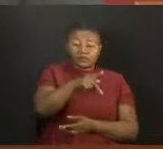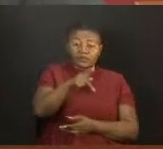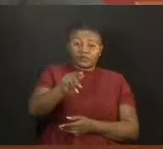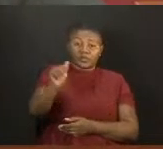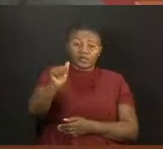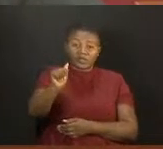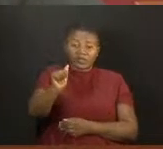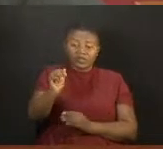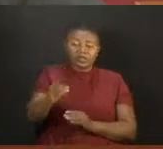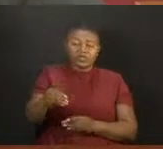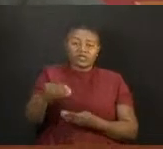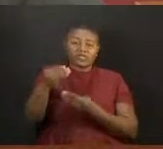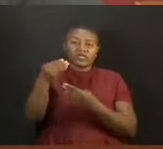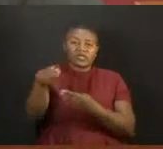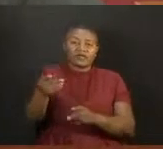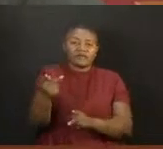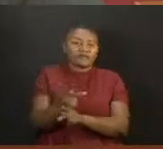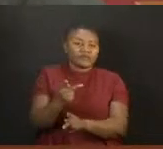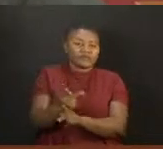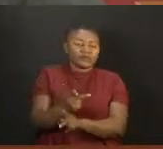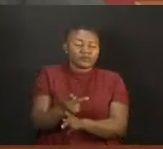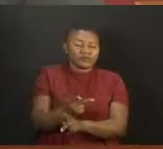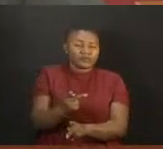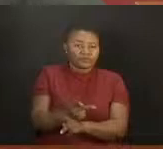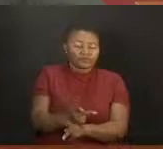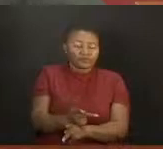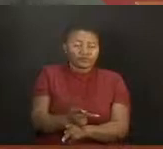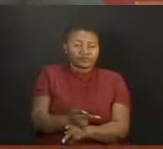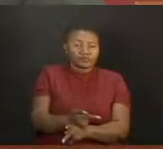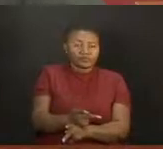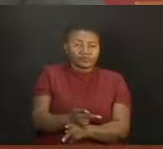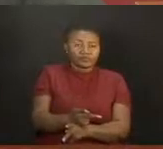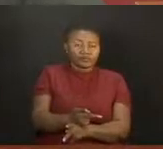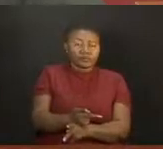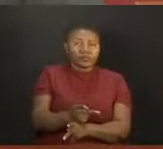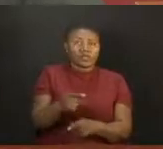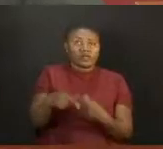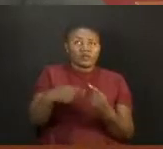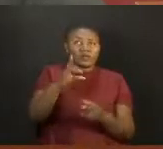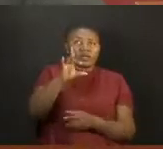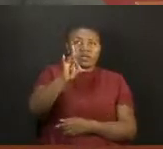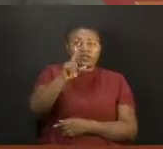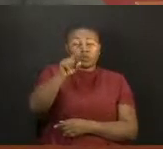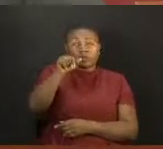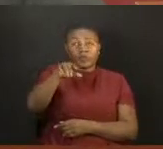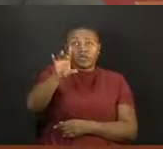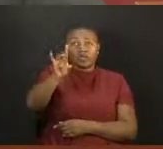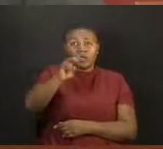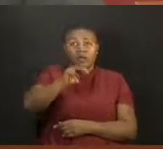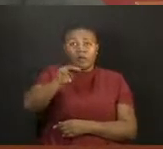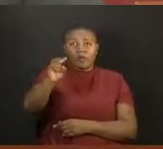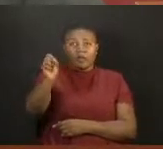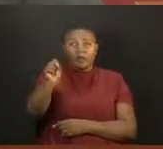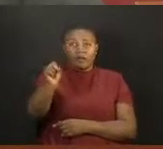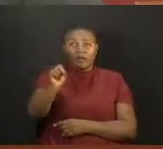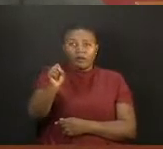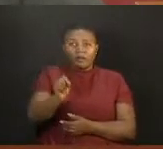an estimate at that time when they gave the approval of $81.8 million.